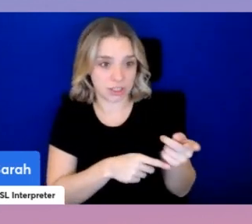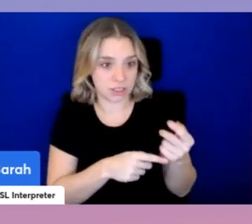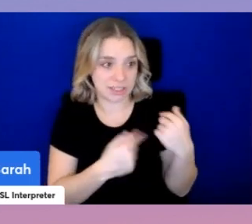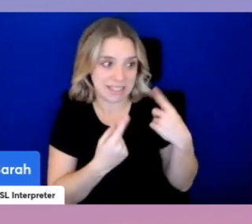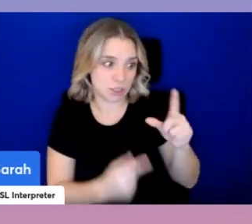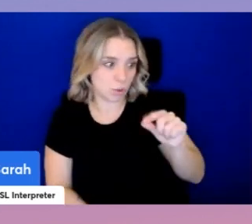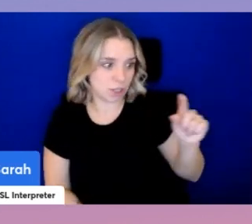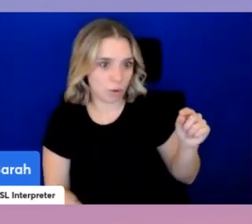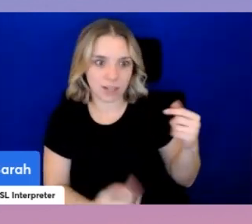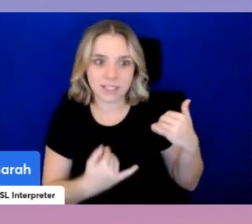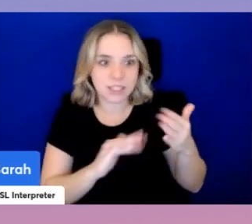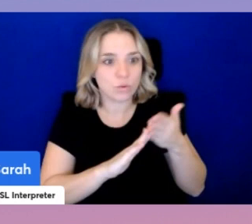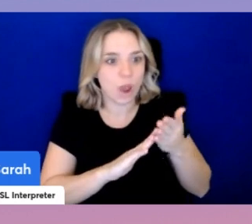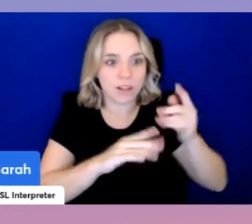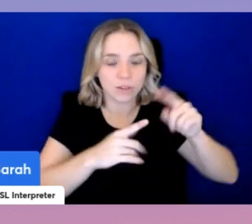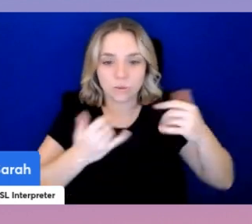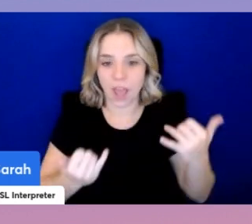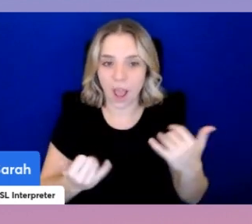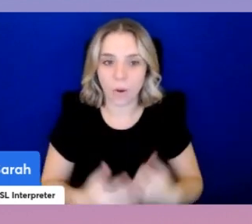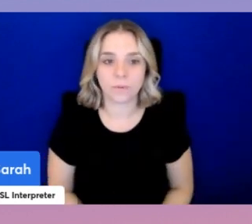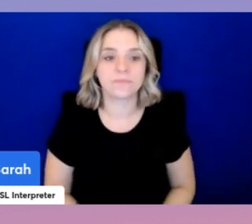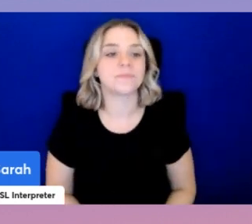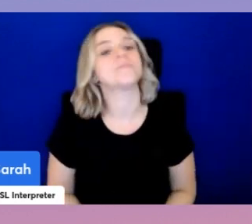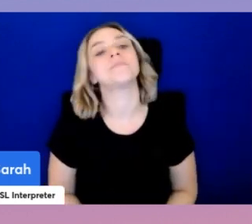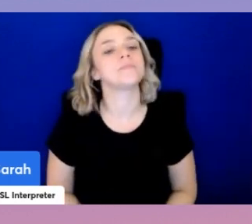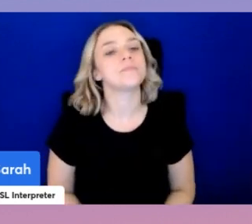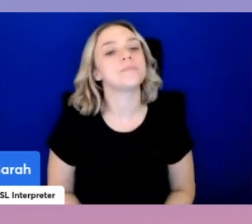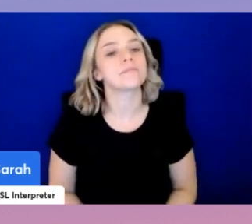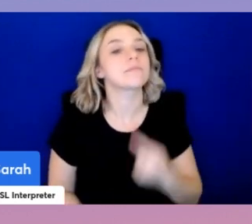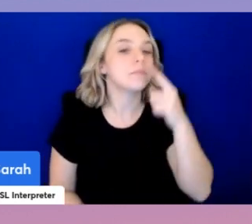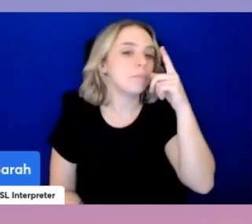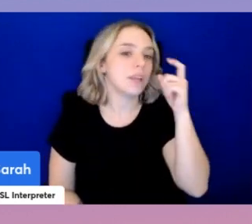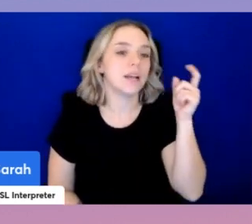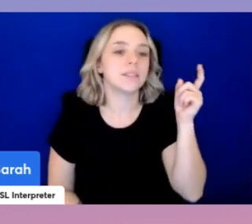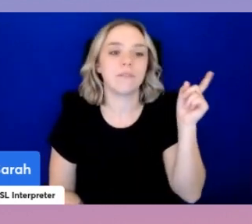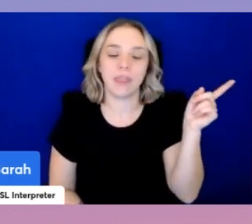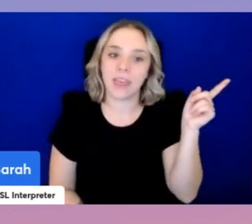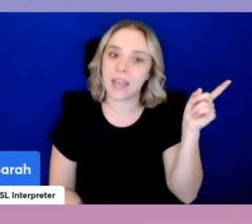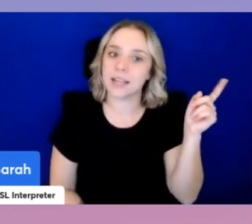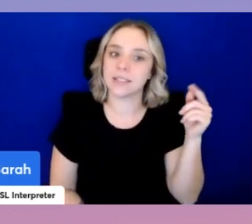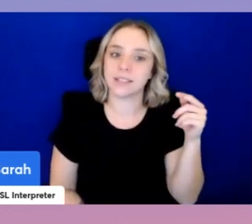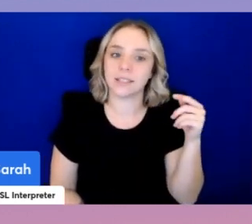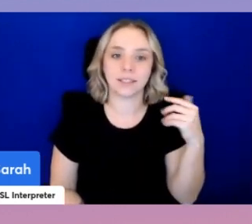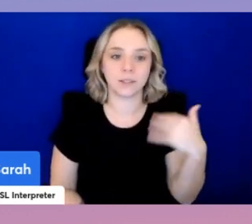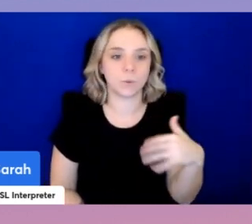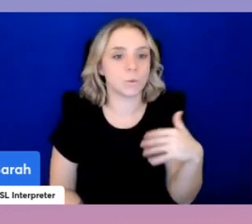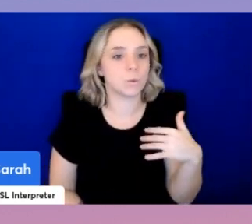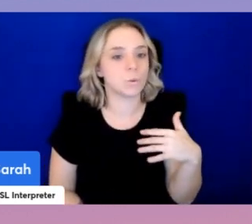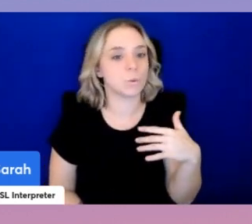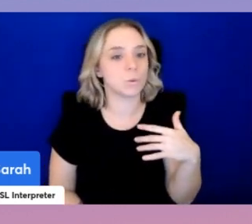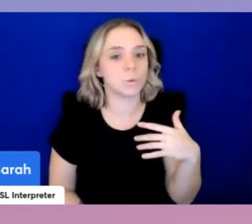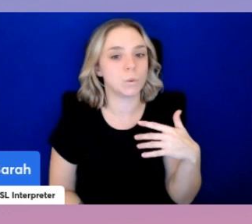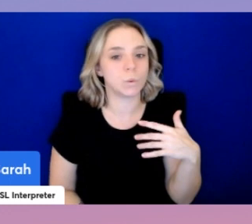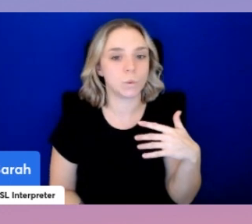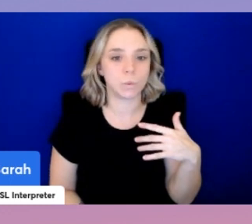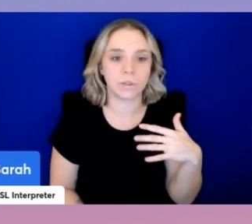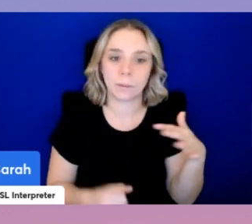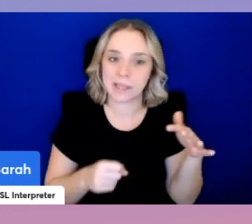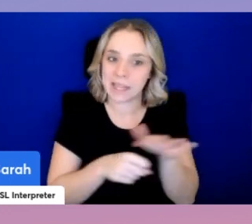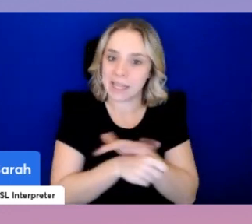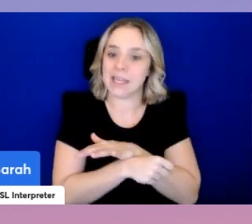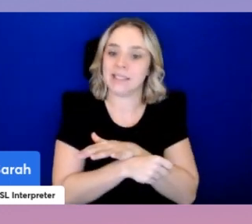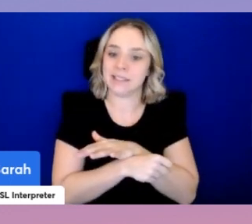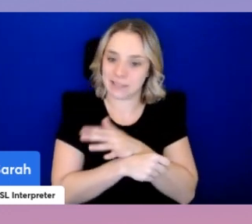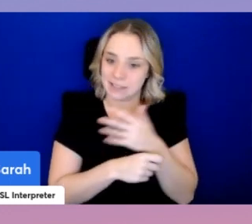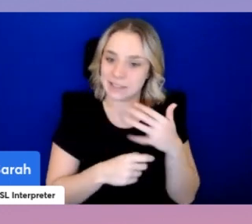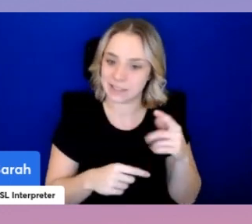now. So because of this incomplete and alienated stack for engineer, this means